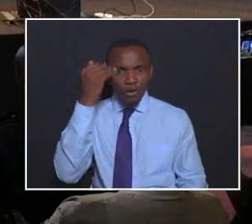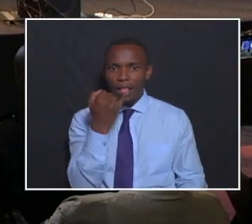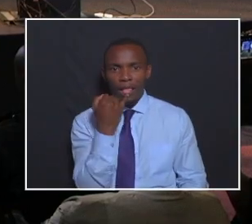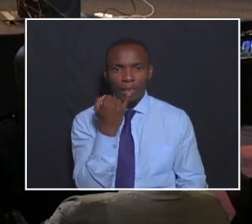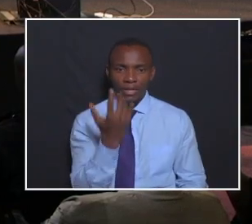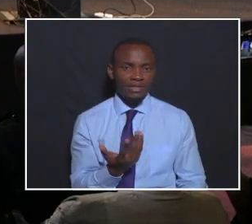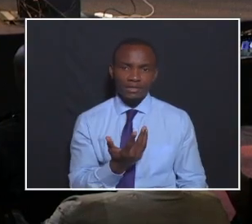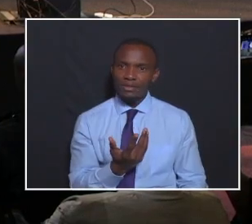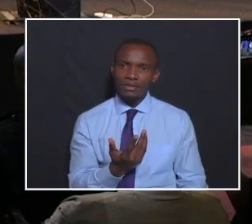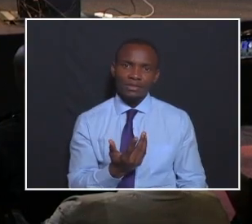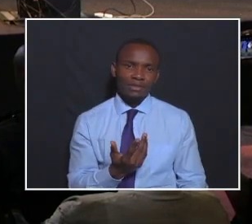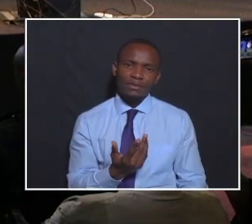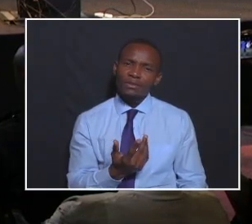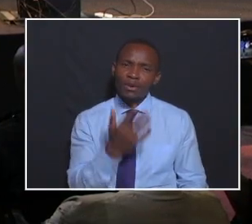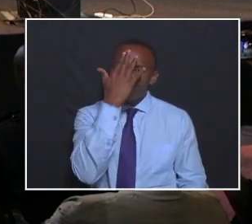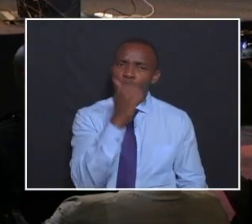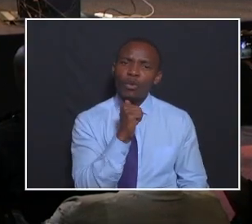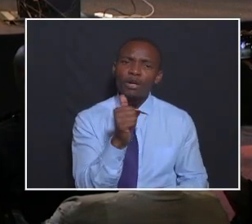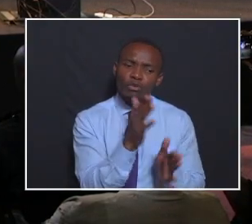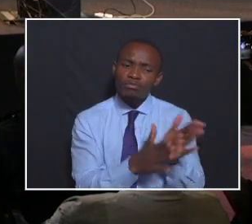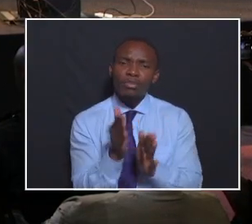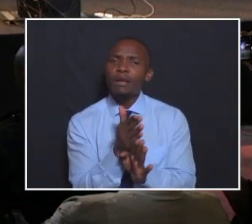batteries? Why didn't you plan for batteries?